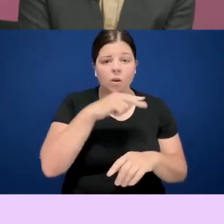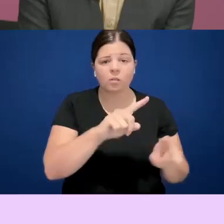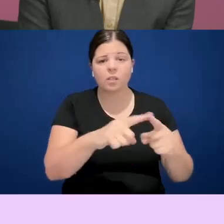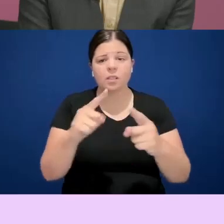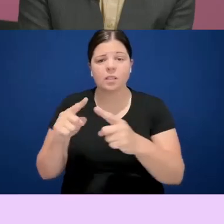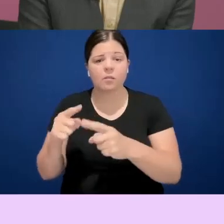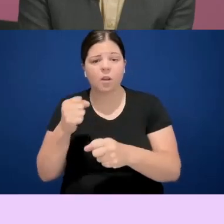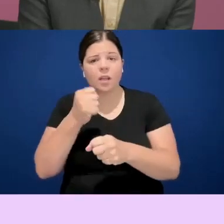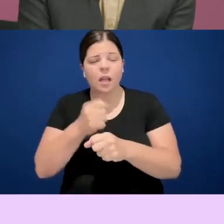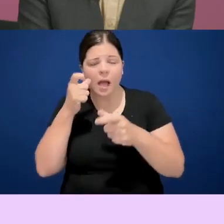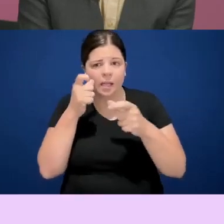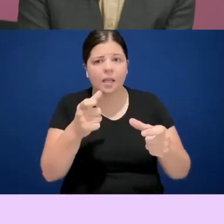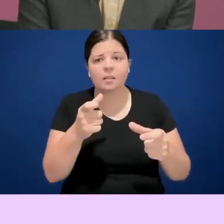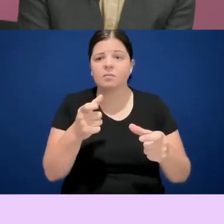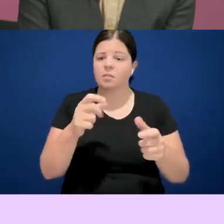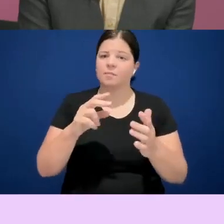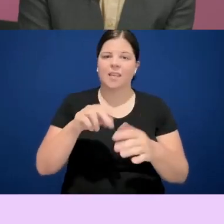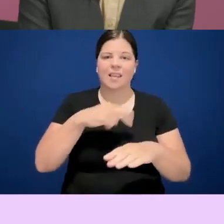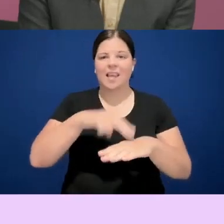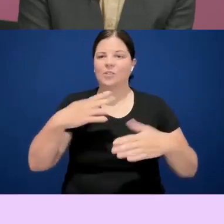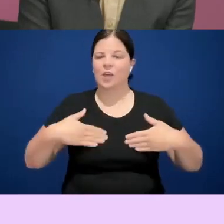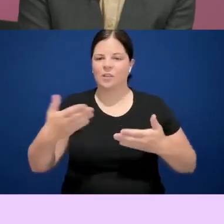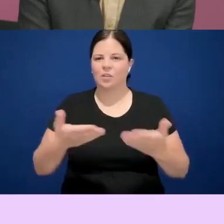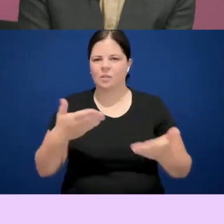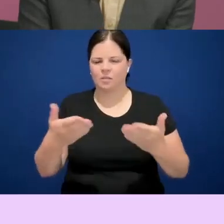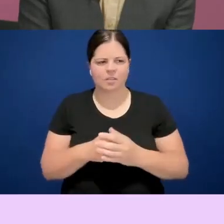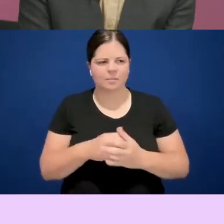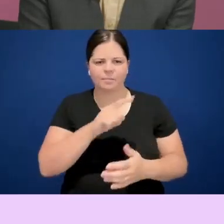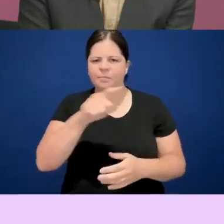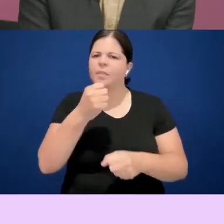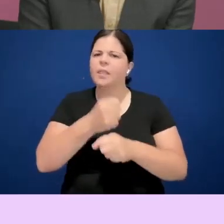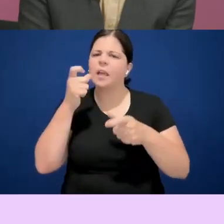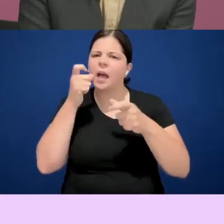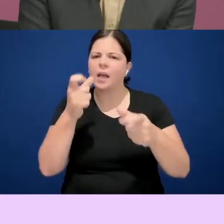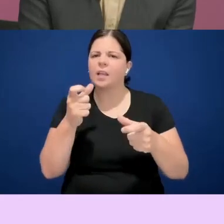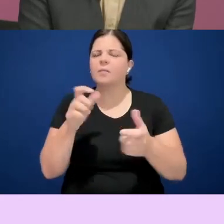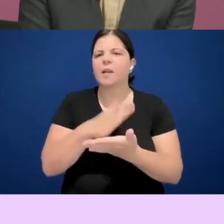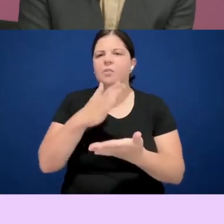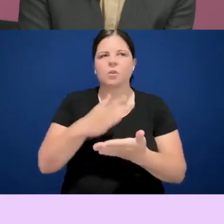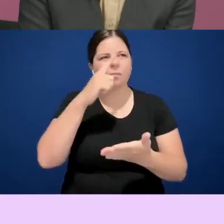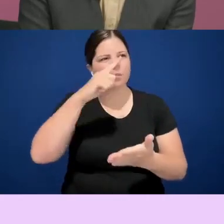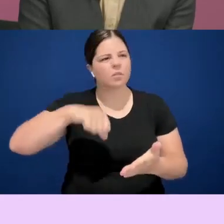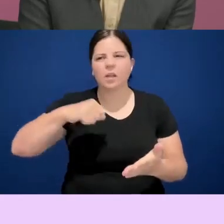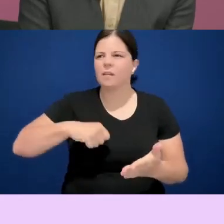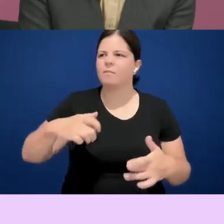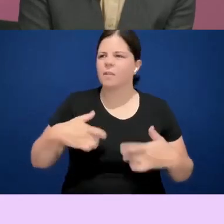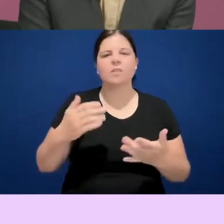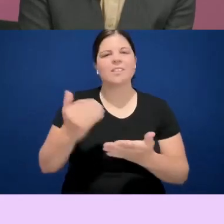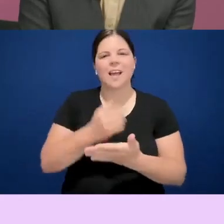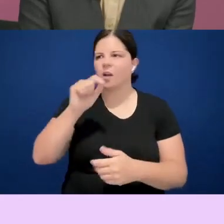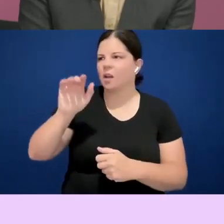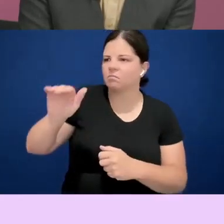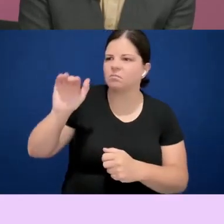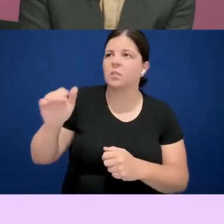Health Service. These guardians ensure workers feel safe to raise concerns that impact their ability to do their